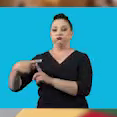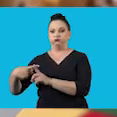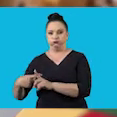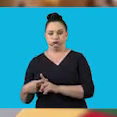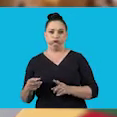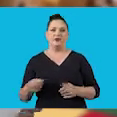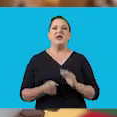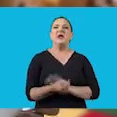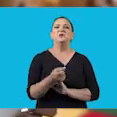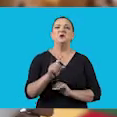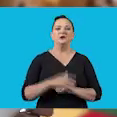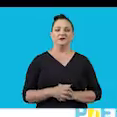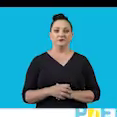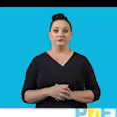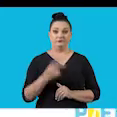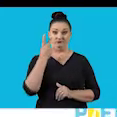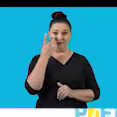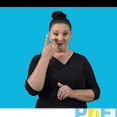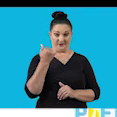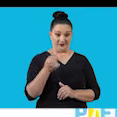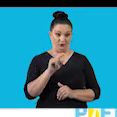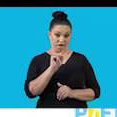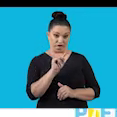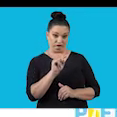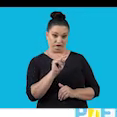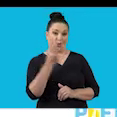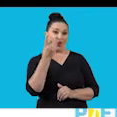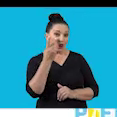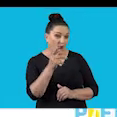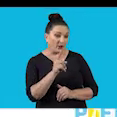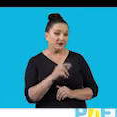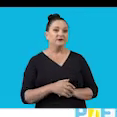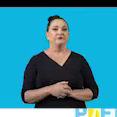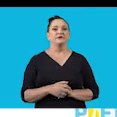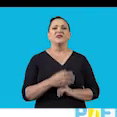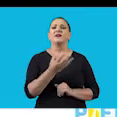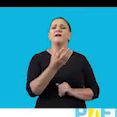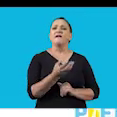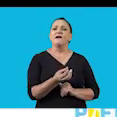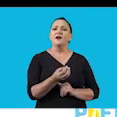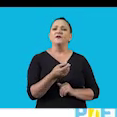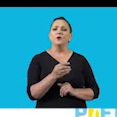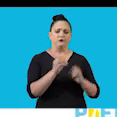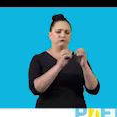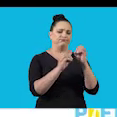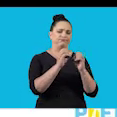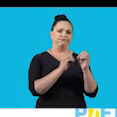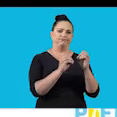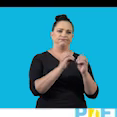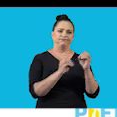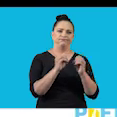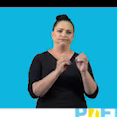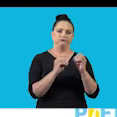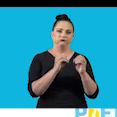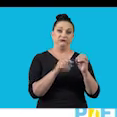energy, removing the energy. Okay, now learners, so let's look at what we have here on the board. So we have our particle,